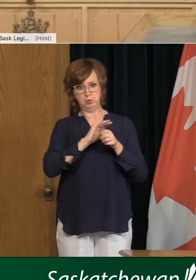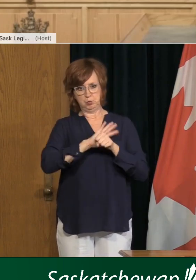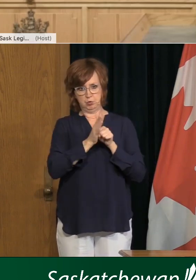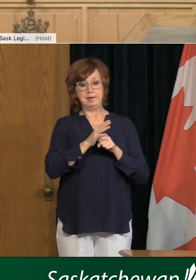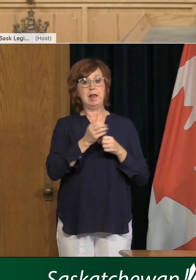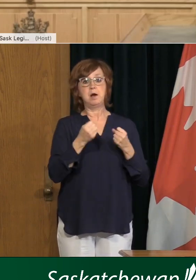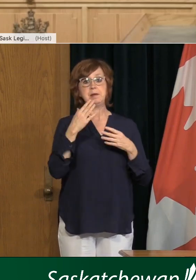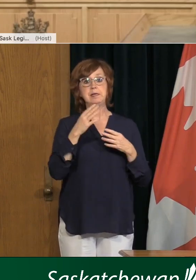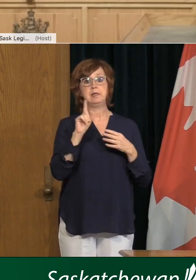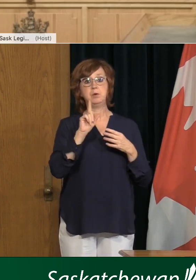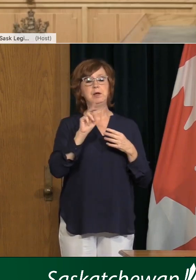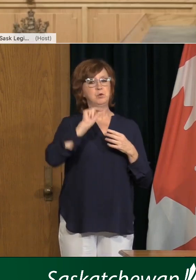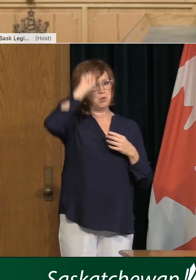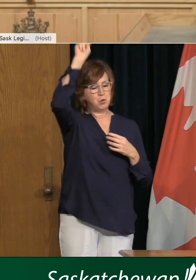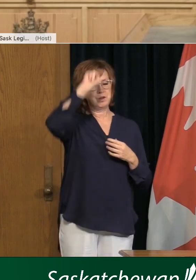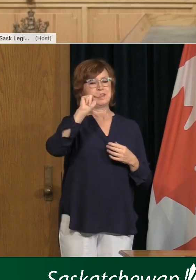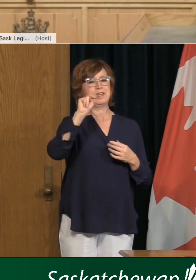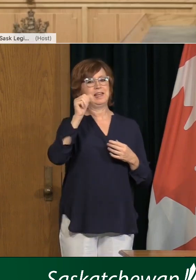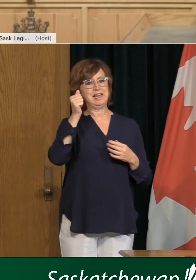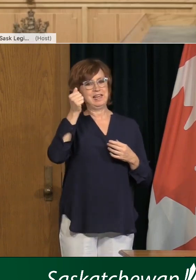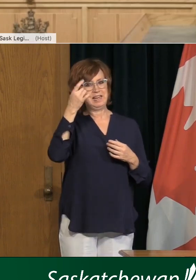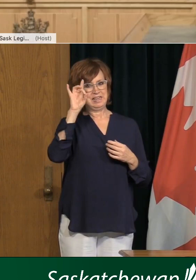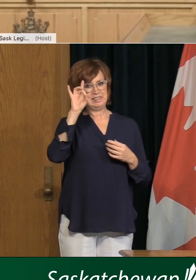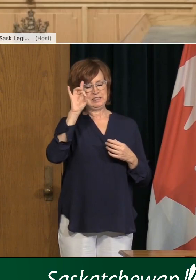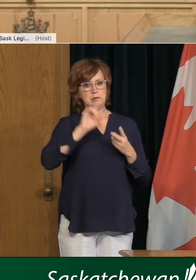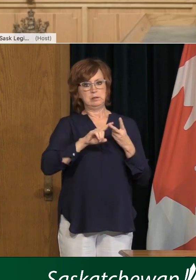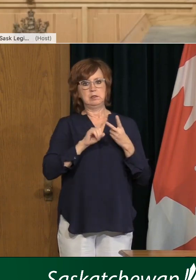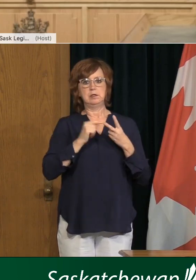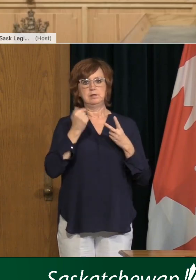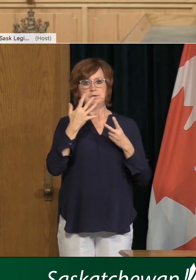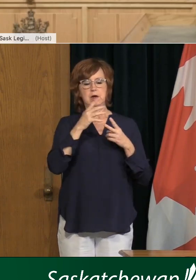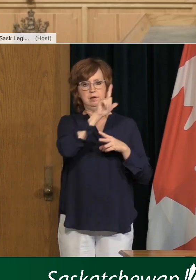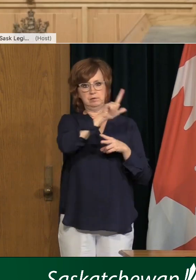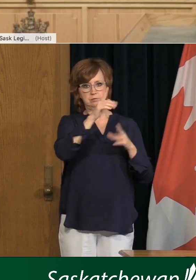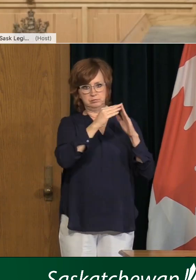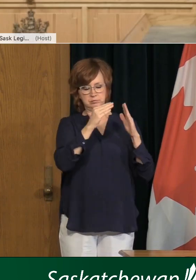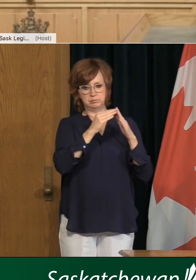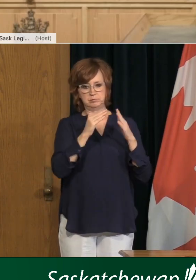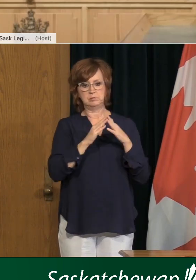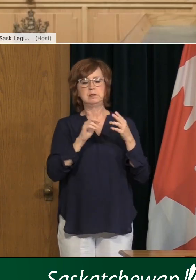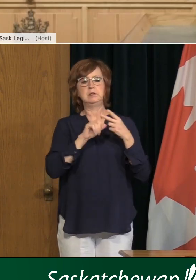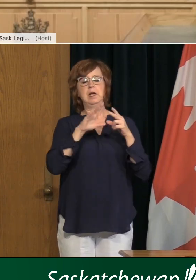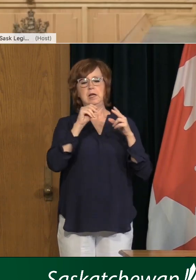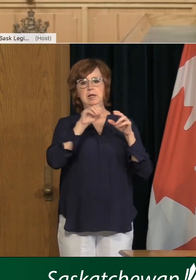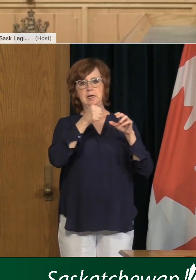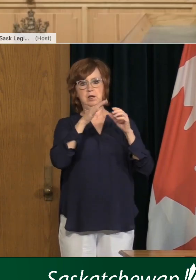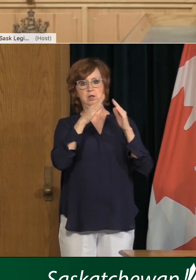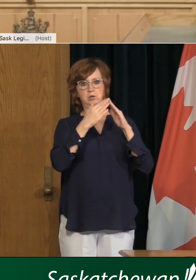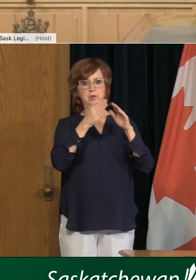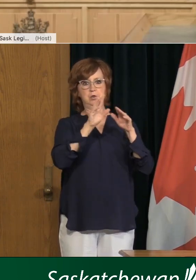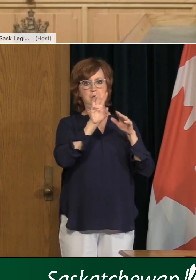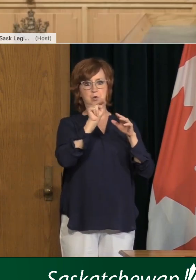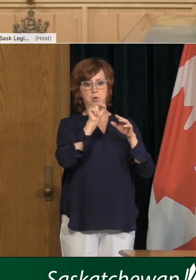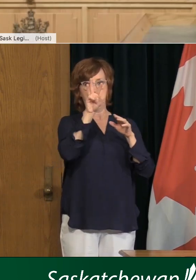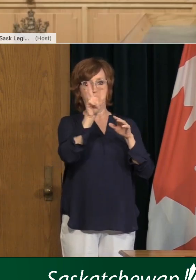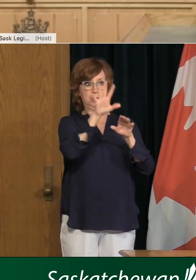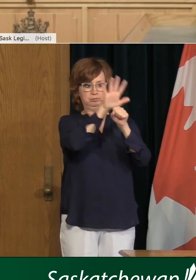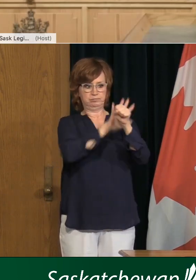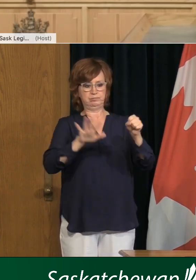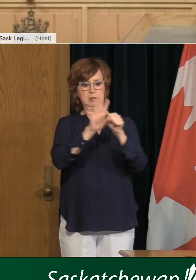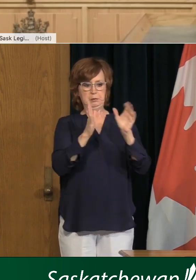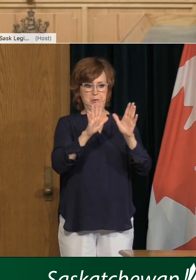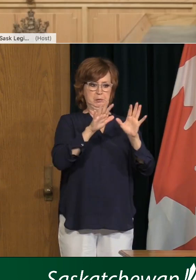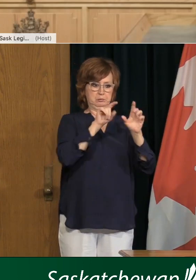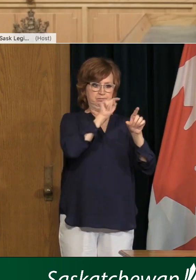5 of them are in Loche, with the remainder of those associated cases in communities throughout the northwest. This is not unexpected.